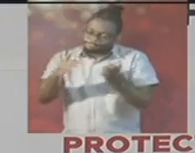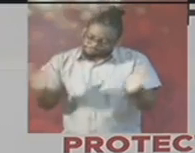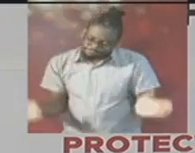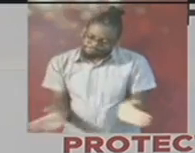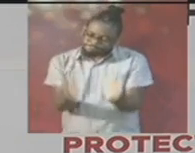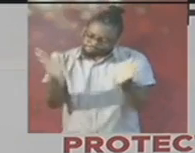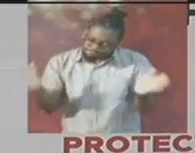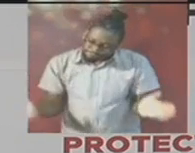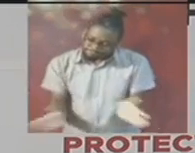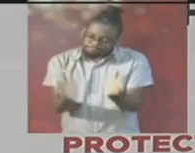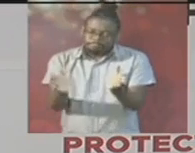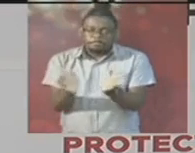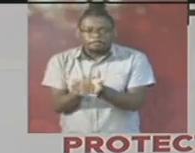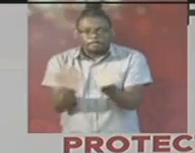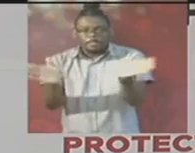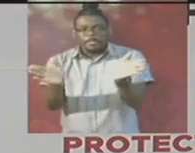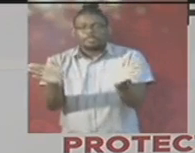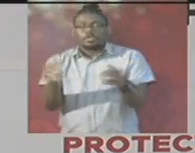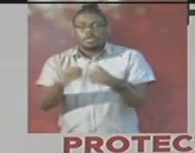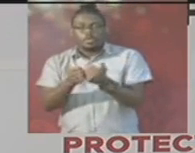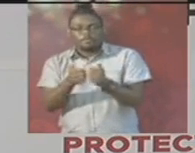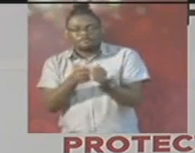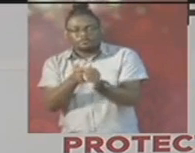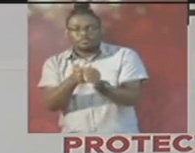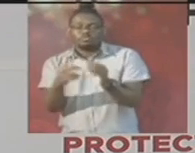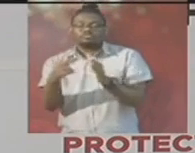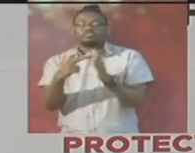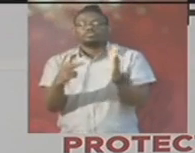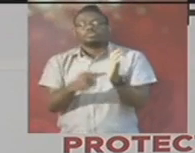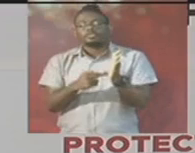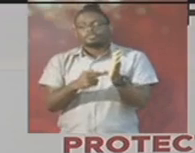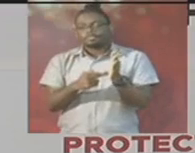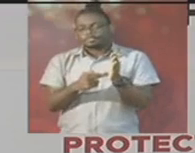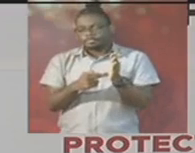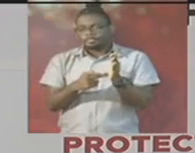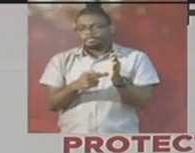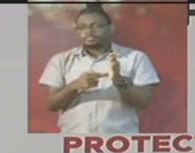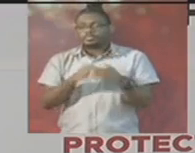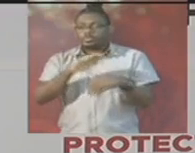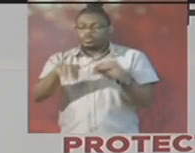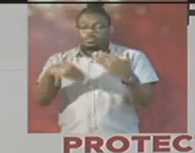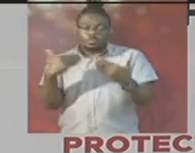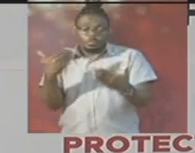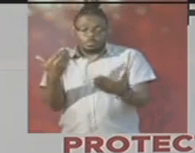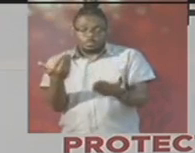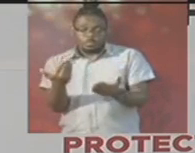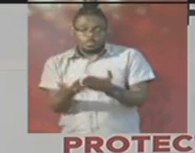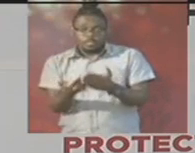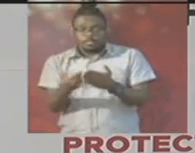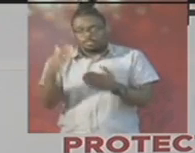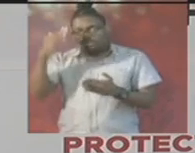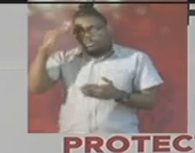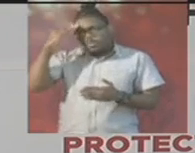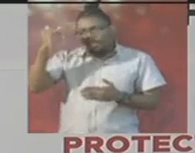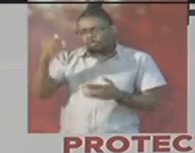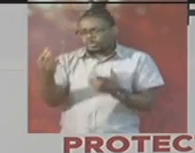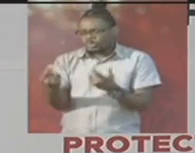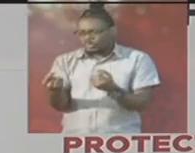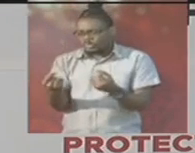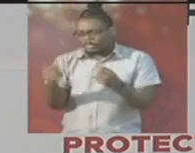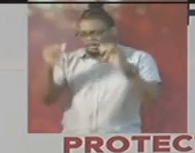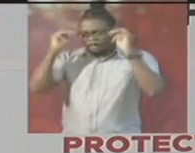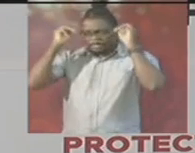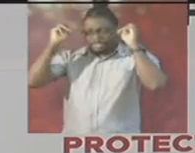we should conduct ourselves. All of this is part of the ministry's and the government's